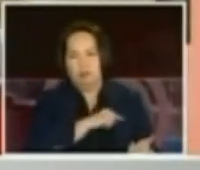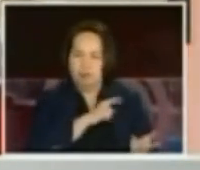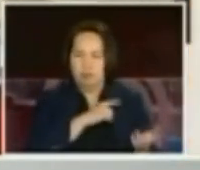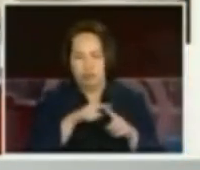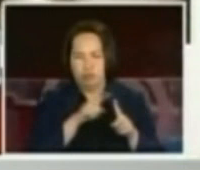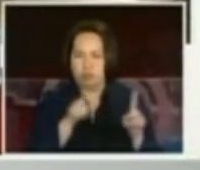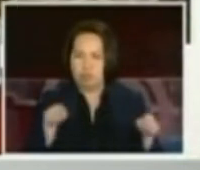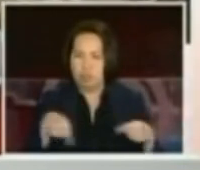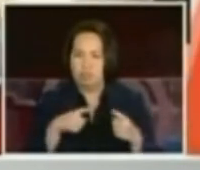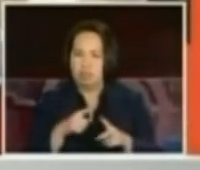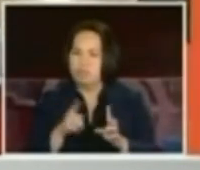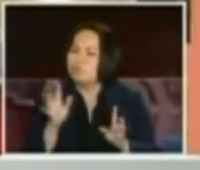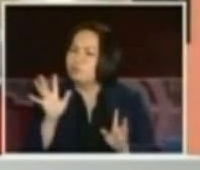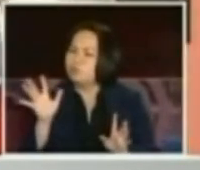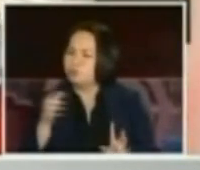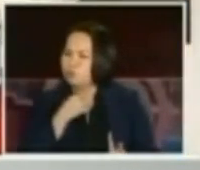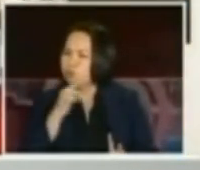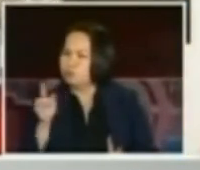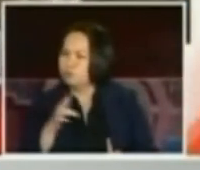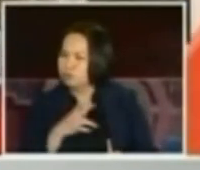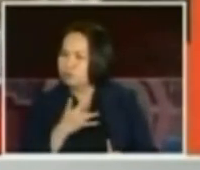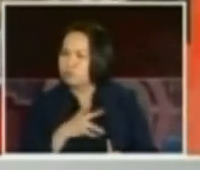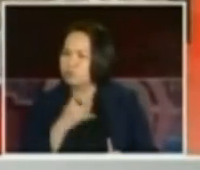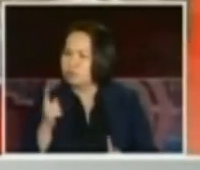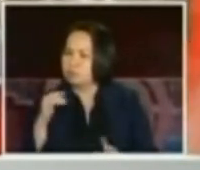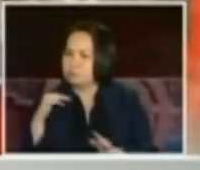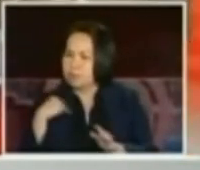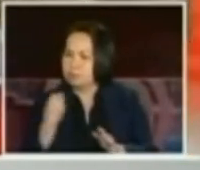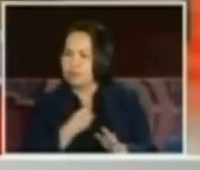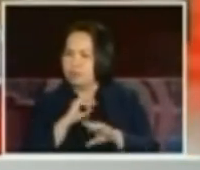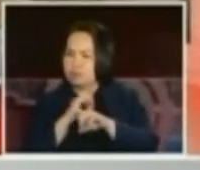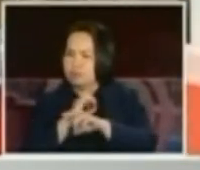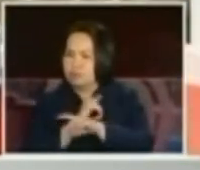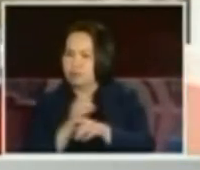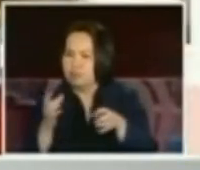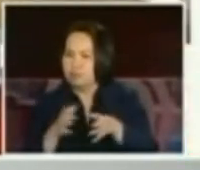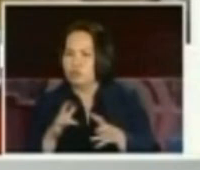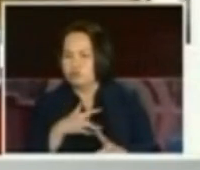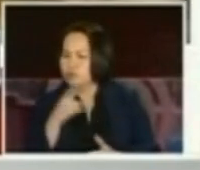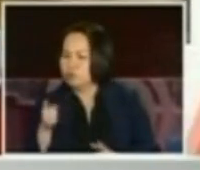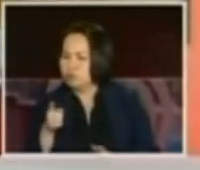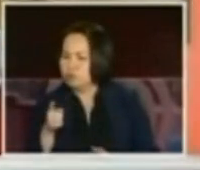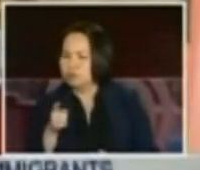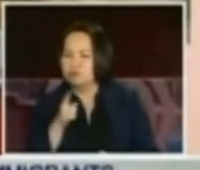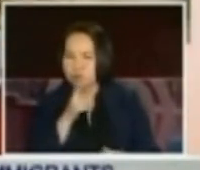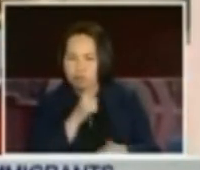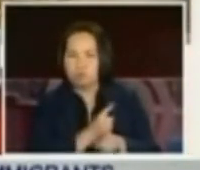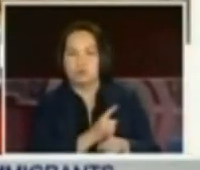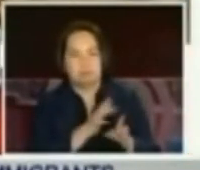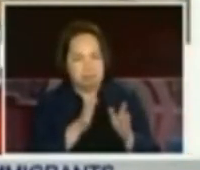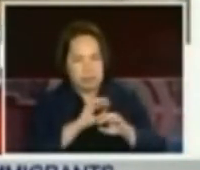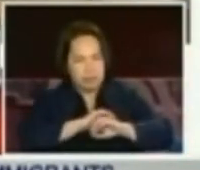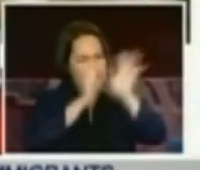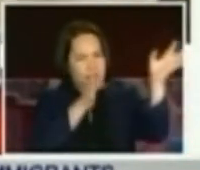think, well, even as for yourself, being a member of the defense, sounded like it was the most plausible or the most